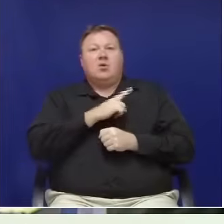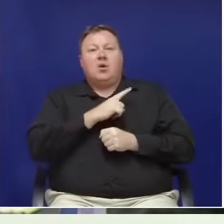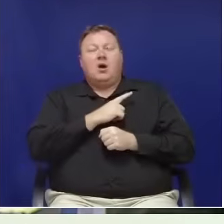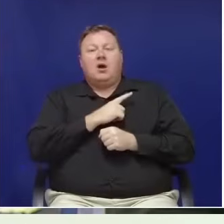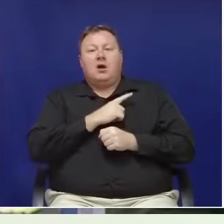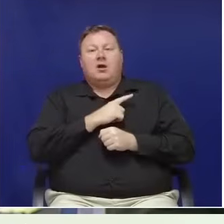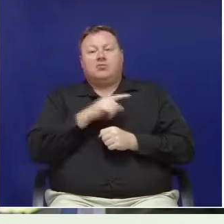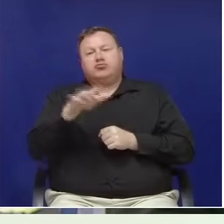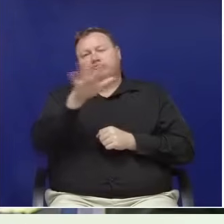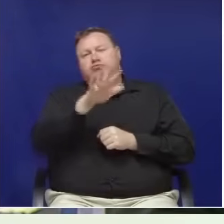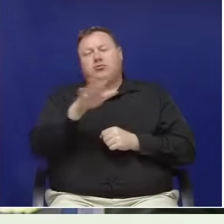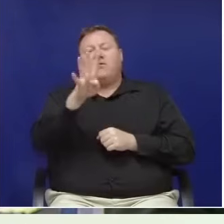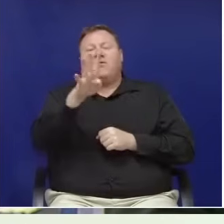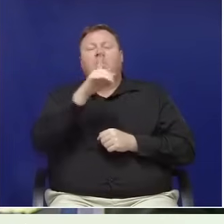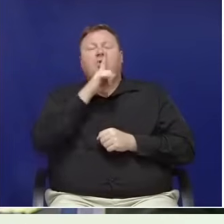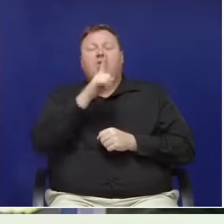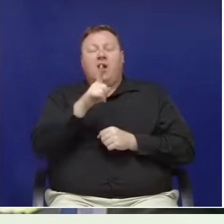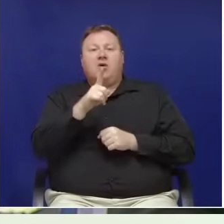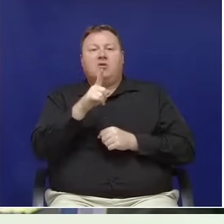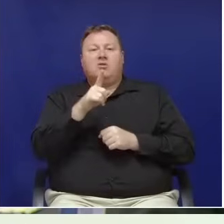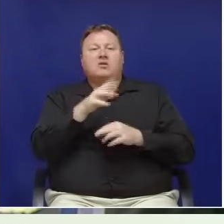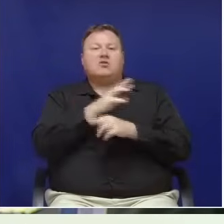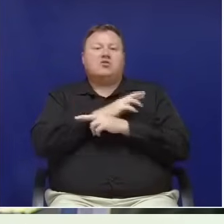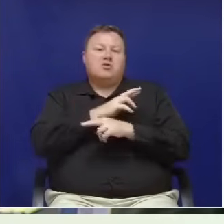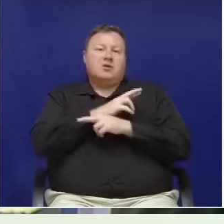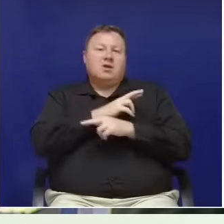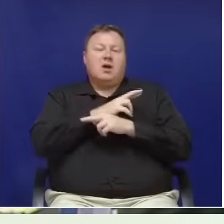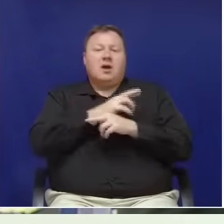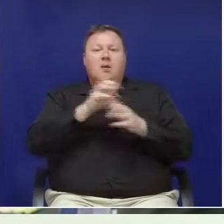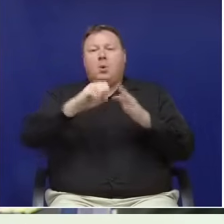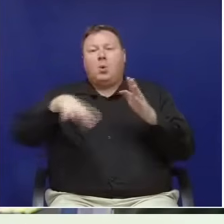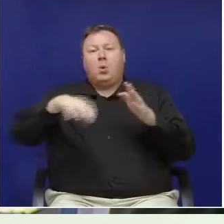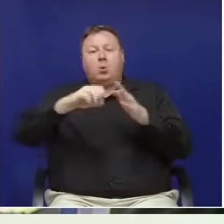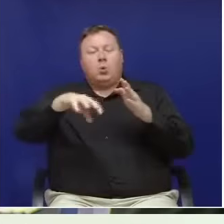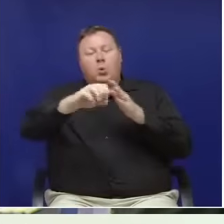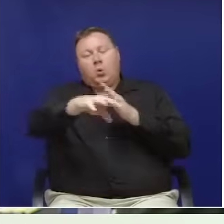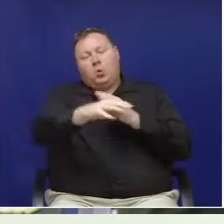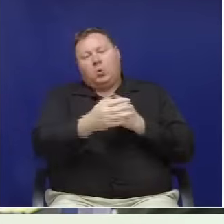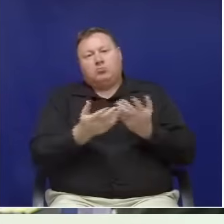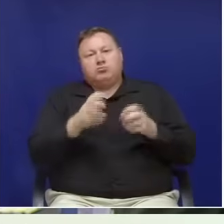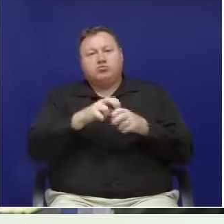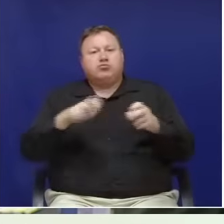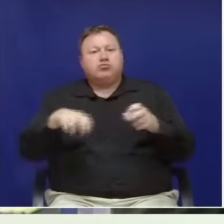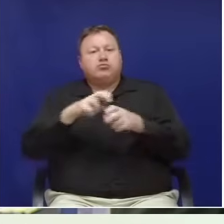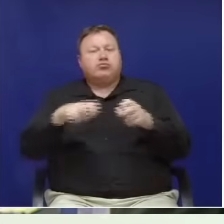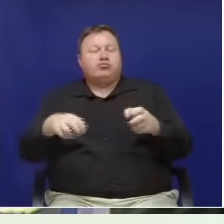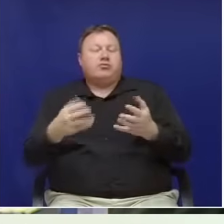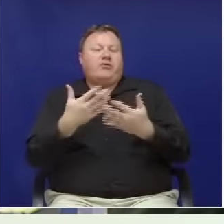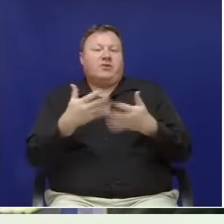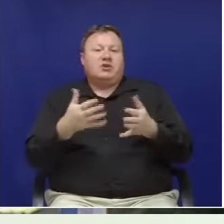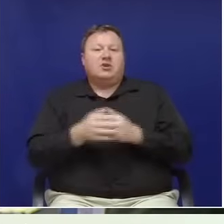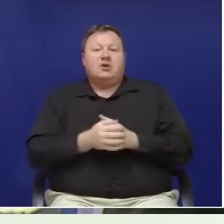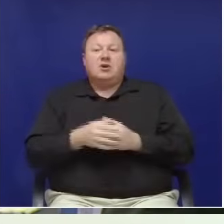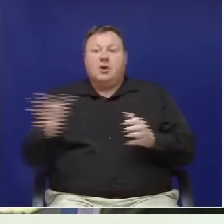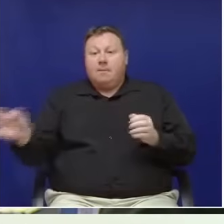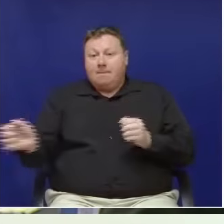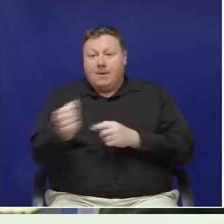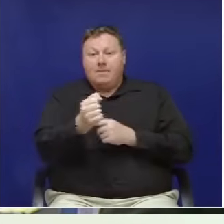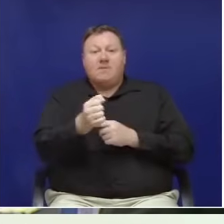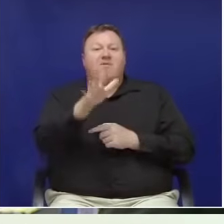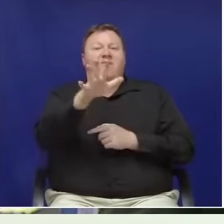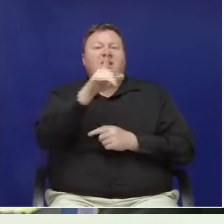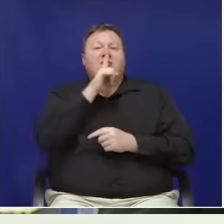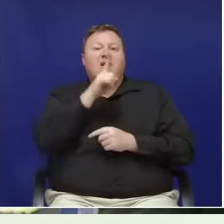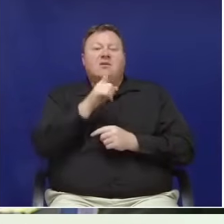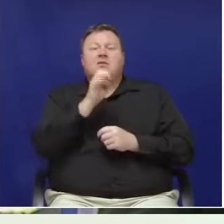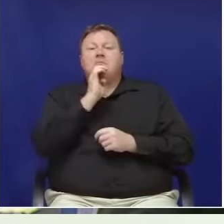minus 4,000 people through retirement. And if we only recruit 5,000, it